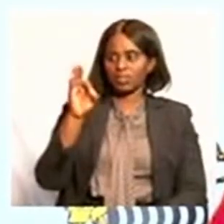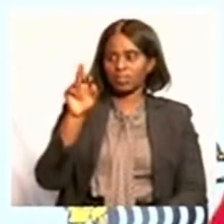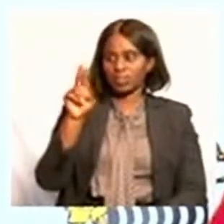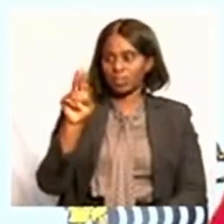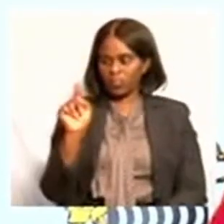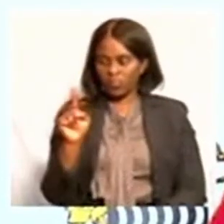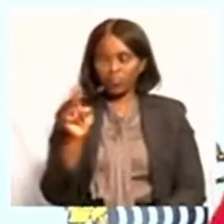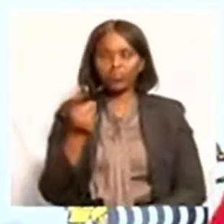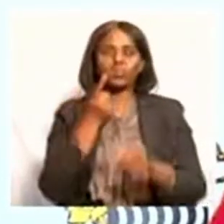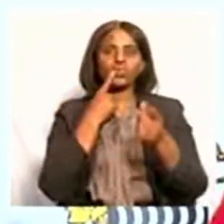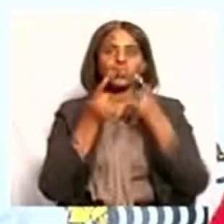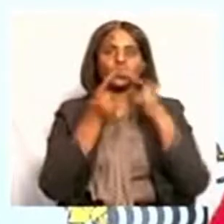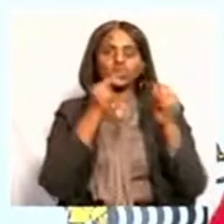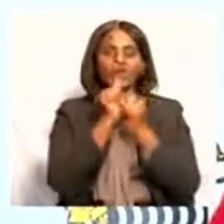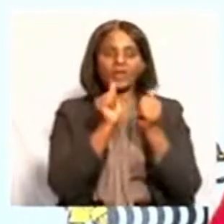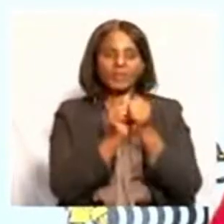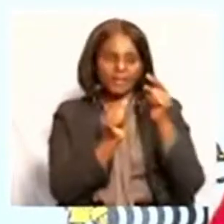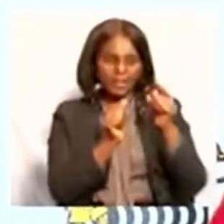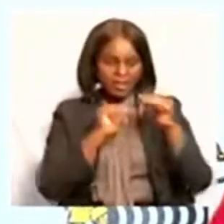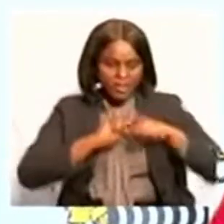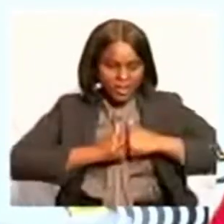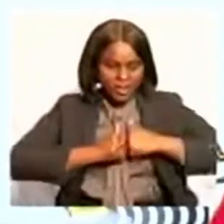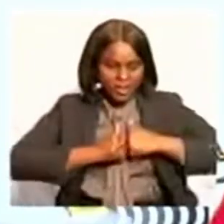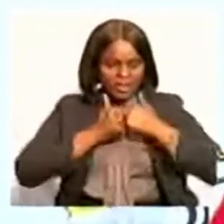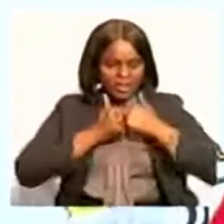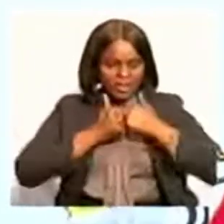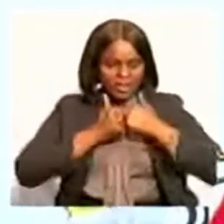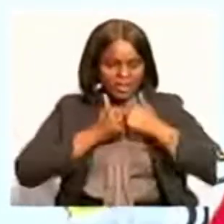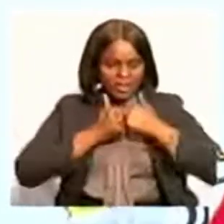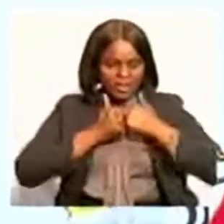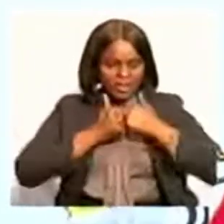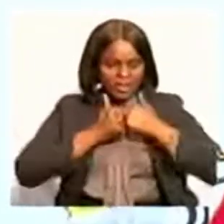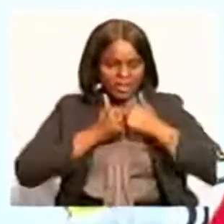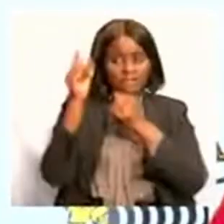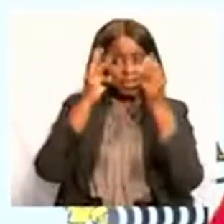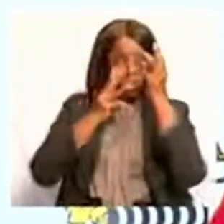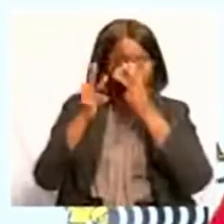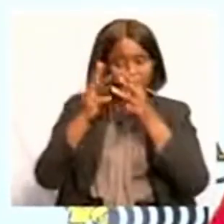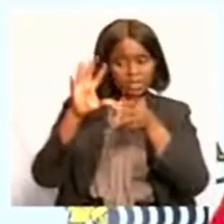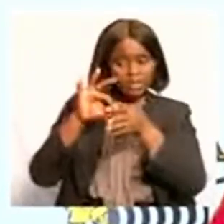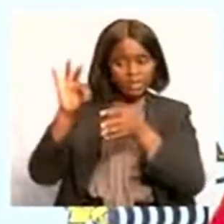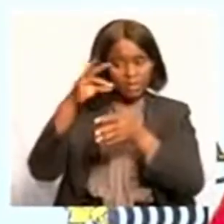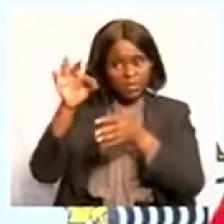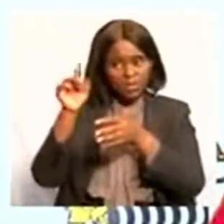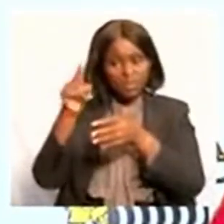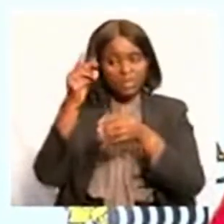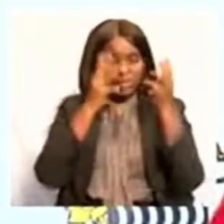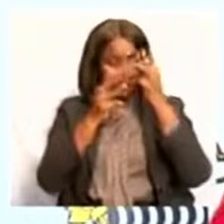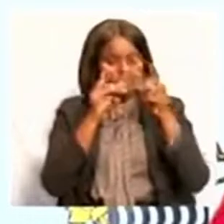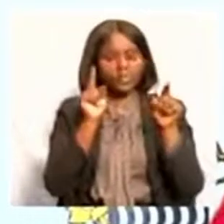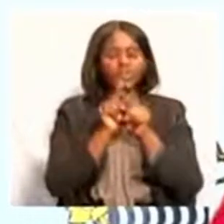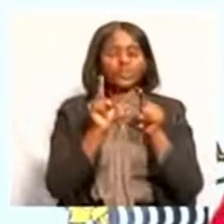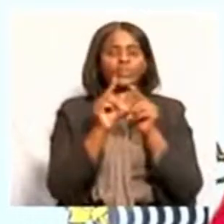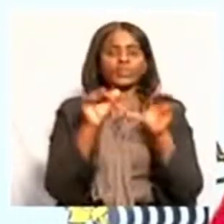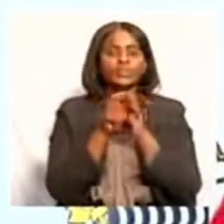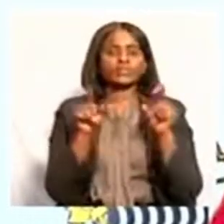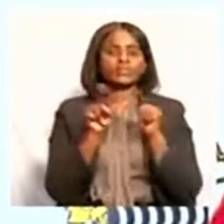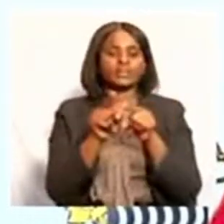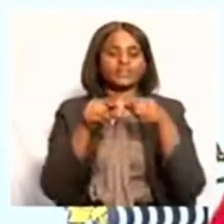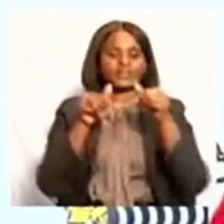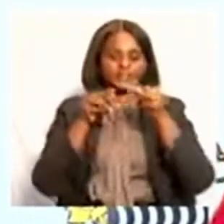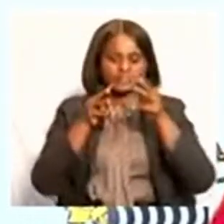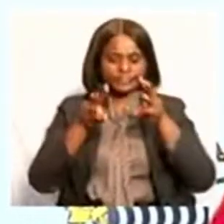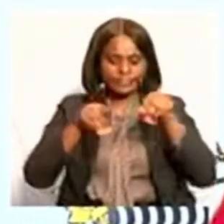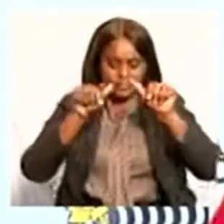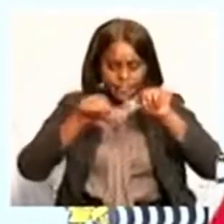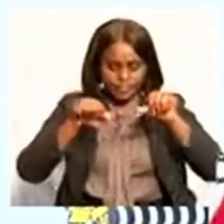one also, it's because we reacted to the public concerns, to the stakeholder concerns. So in that way, our audits are